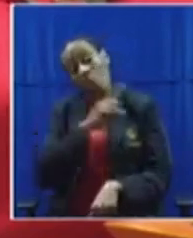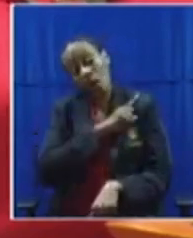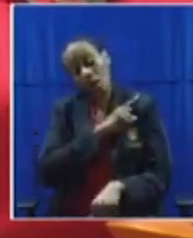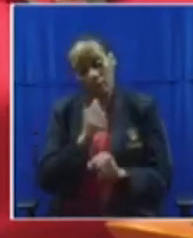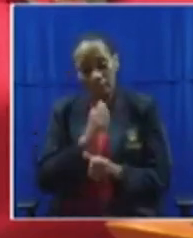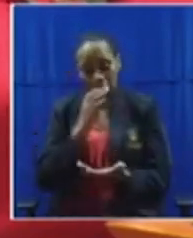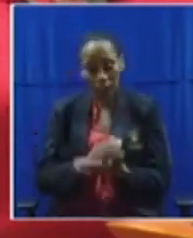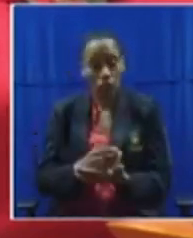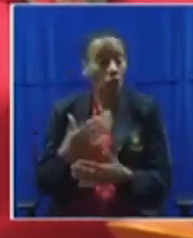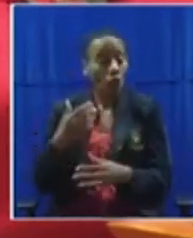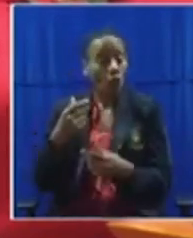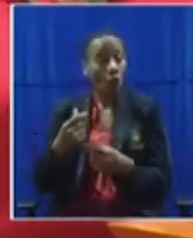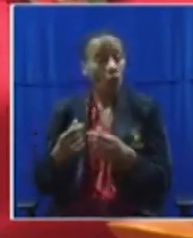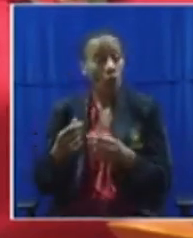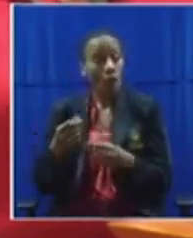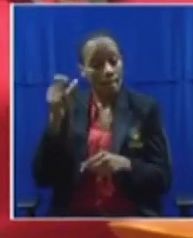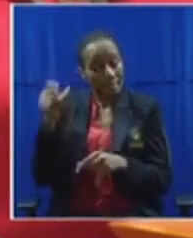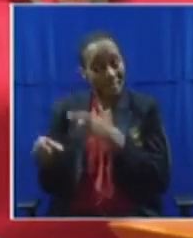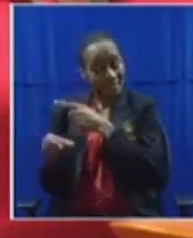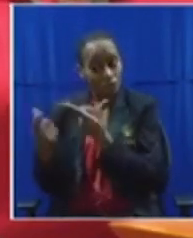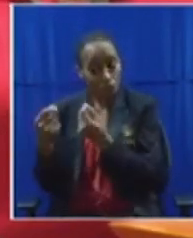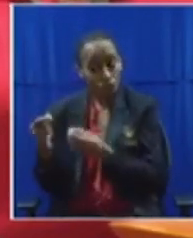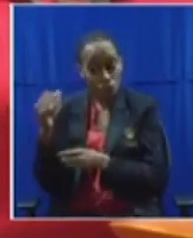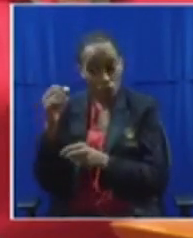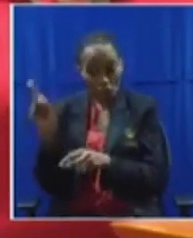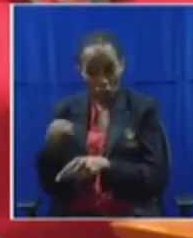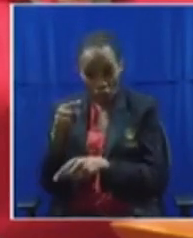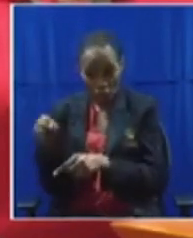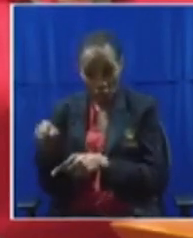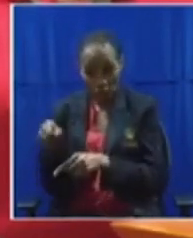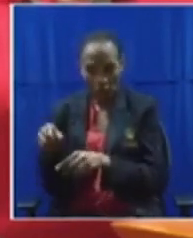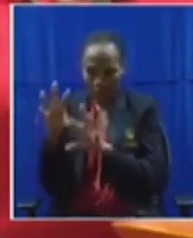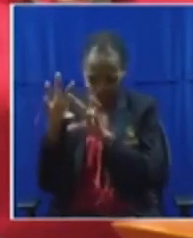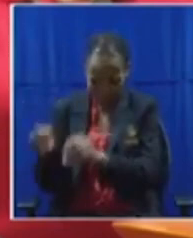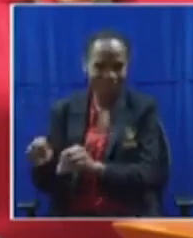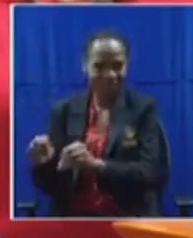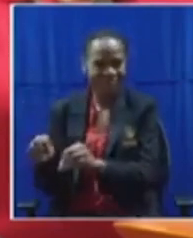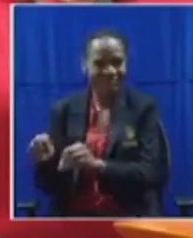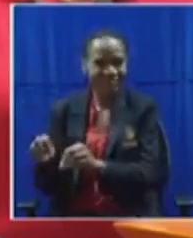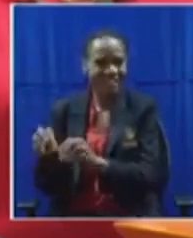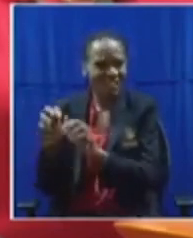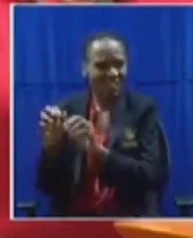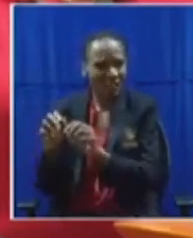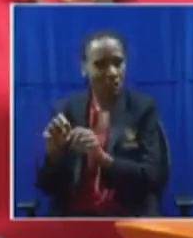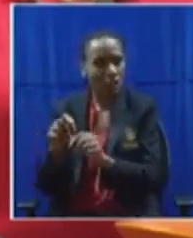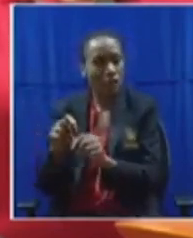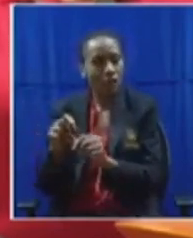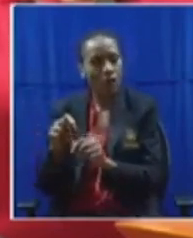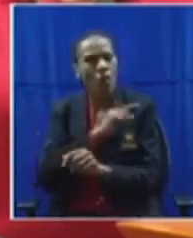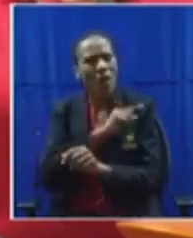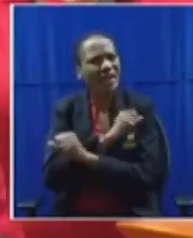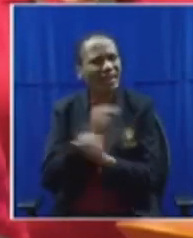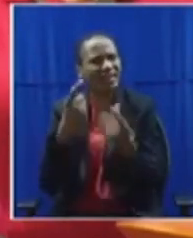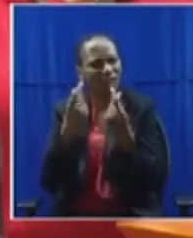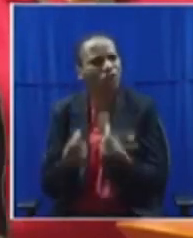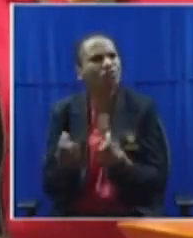the person who did that has been taken care of, because she was in cabinet?